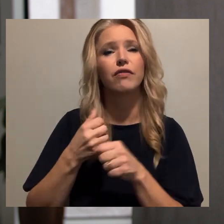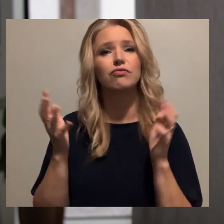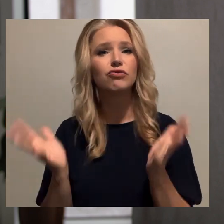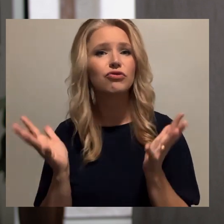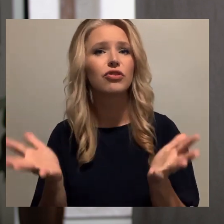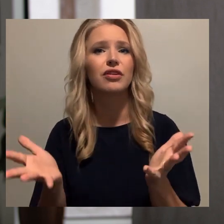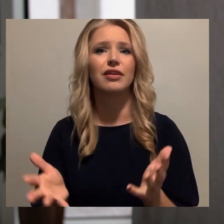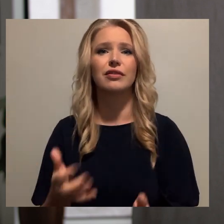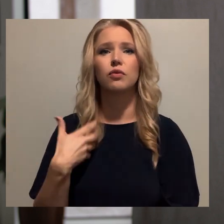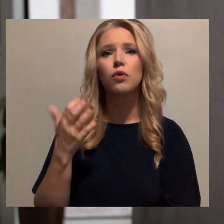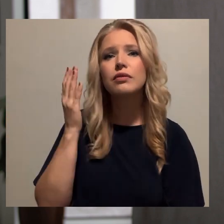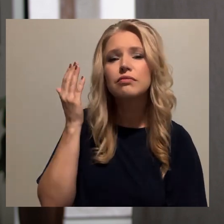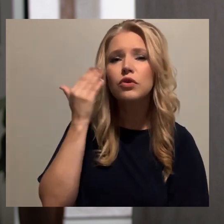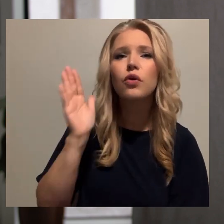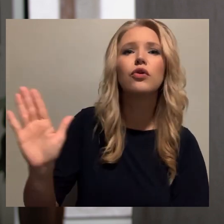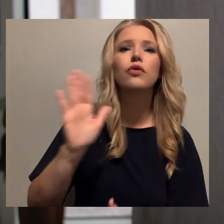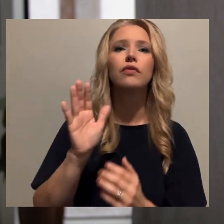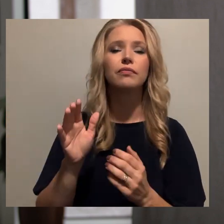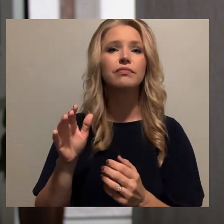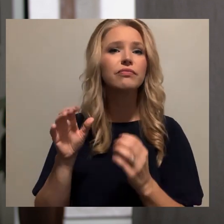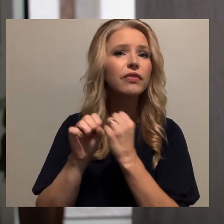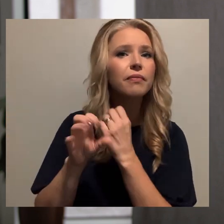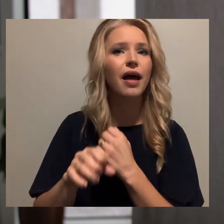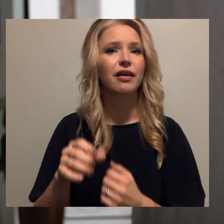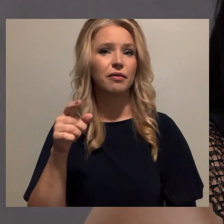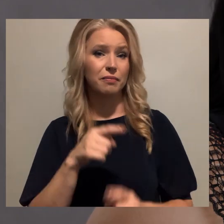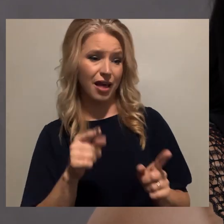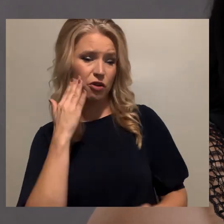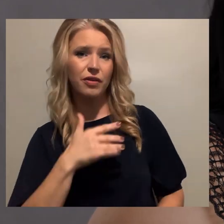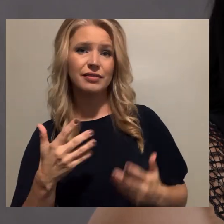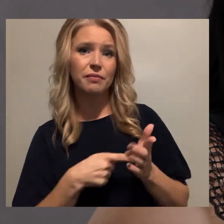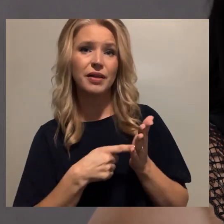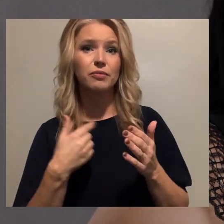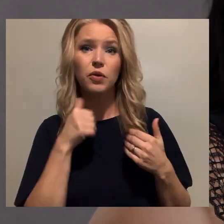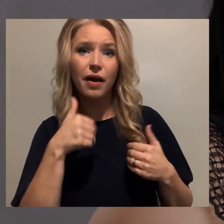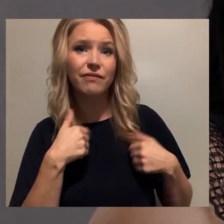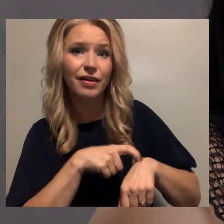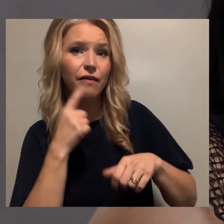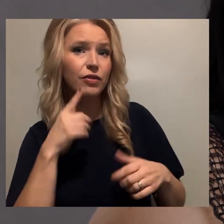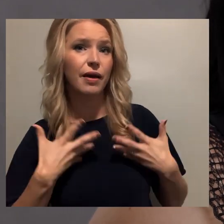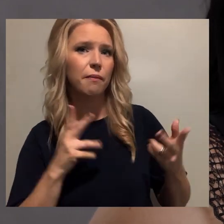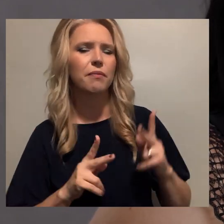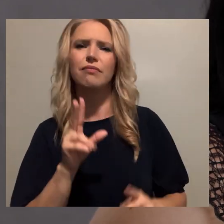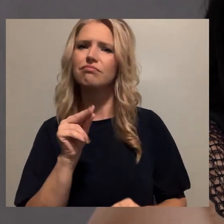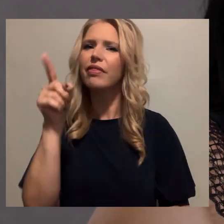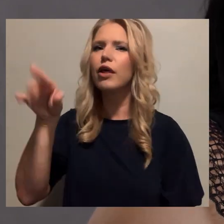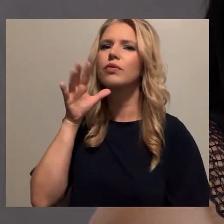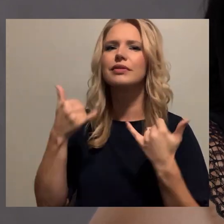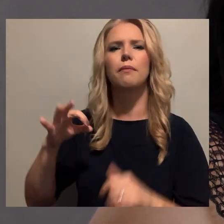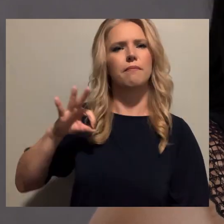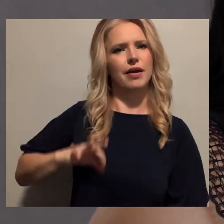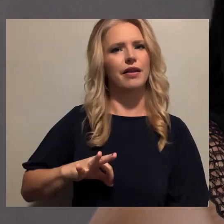meet with you just because you're young or you're green. They could really benefit from speaking to a younger person. We all can, because